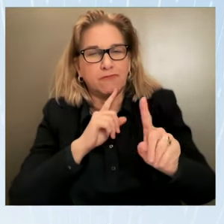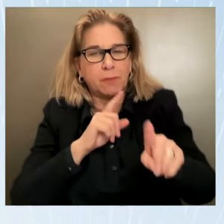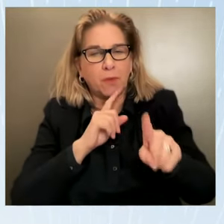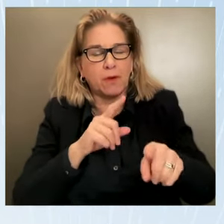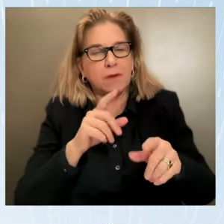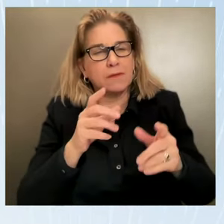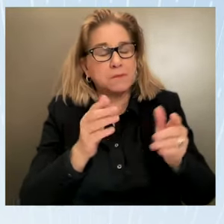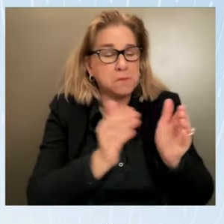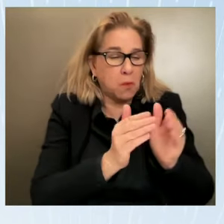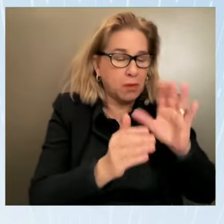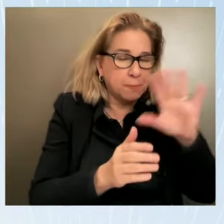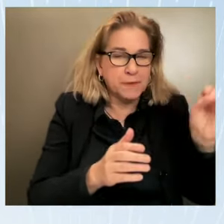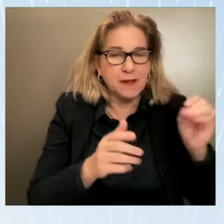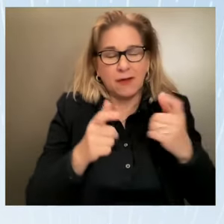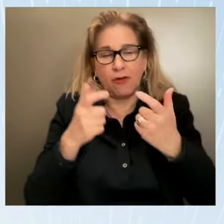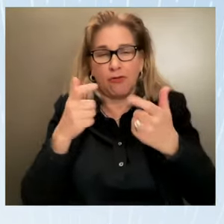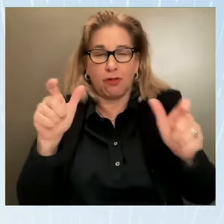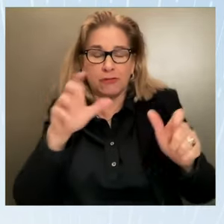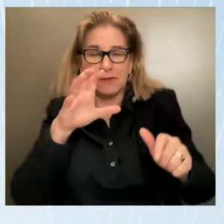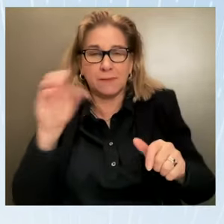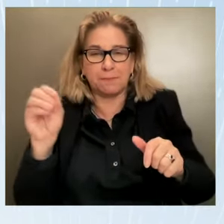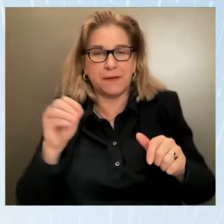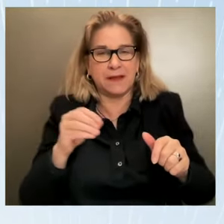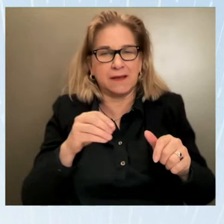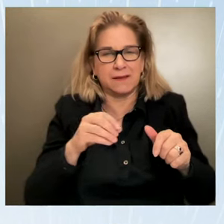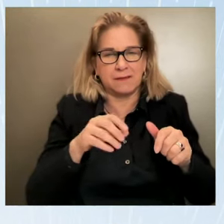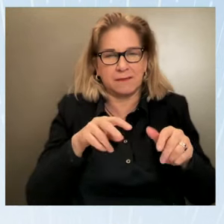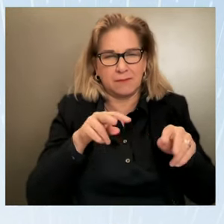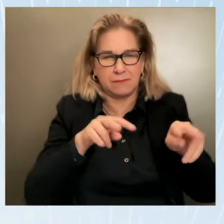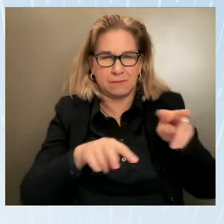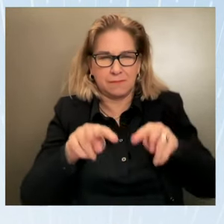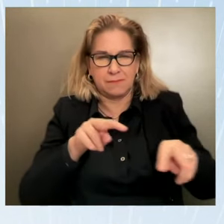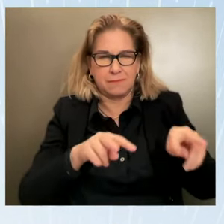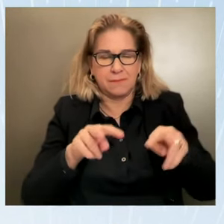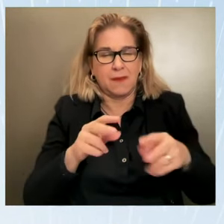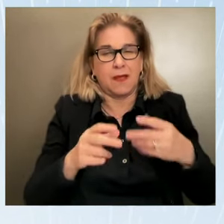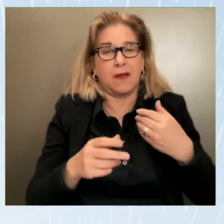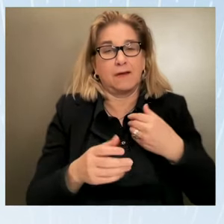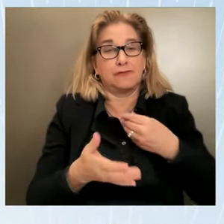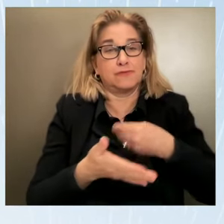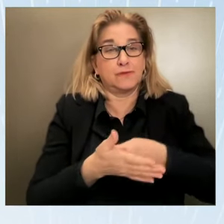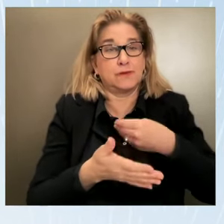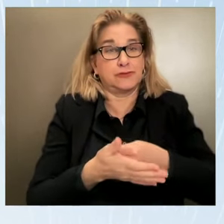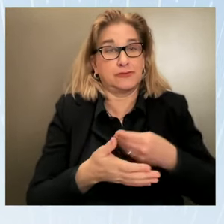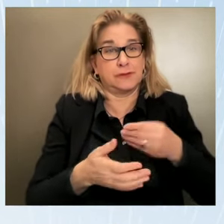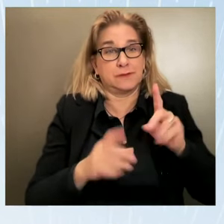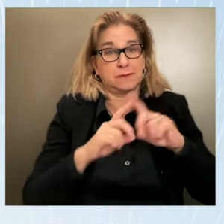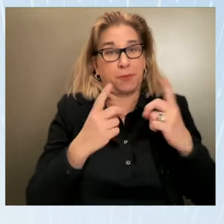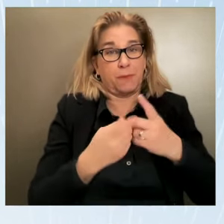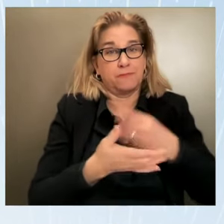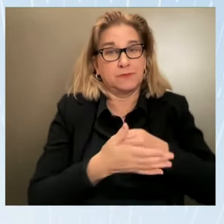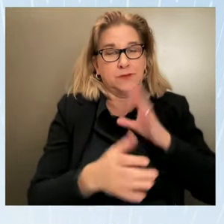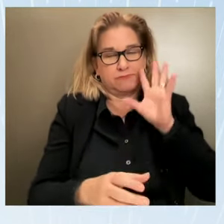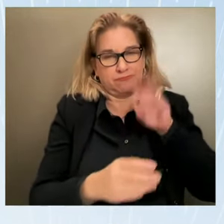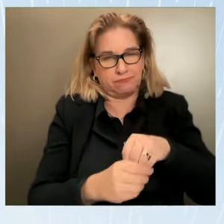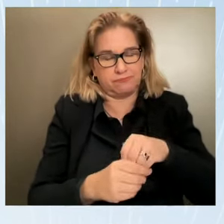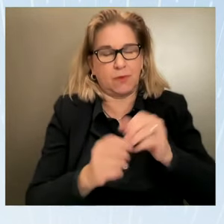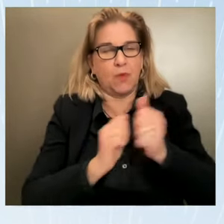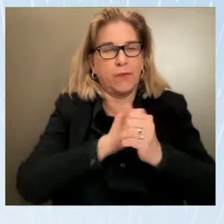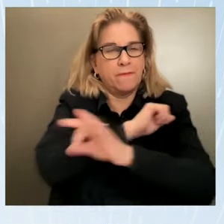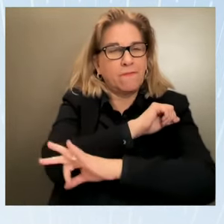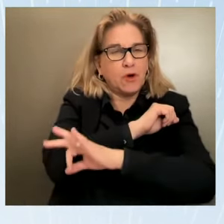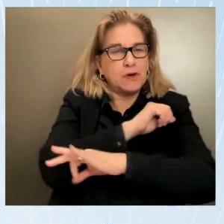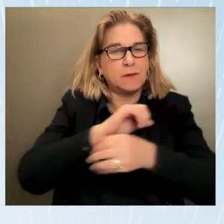foreign partners. This year, in fact, we featured in Treasury's work counterparts in Mexico as we made